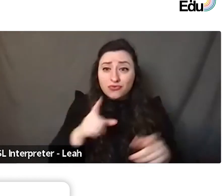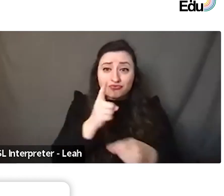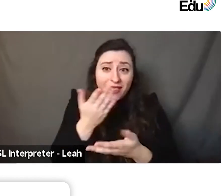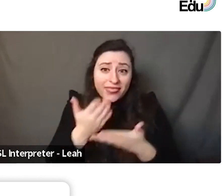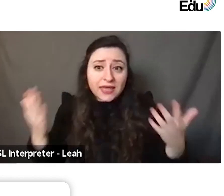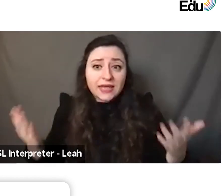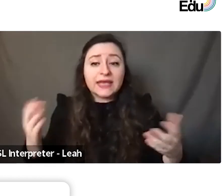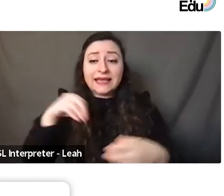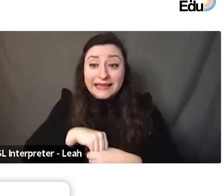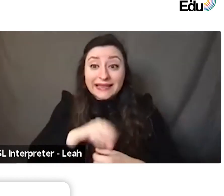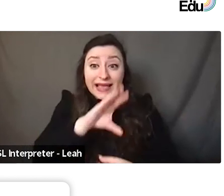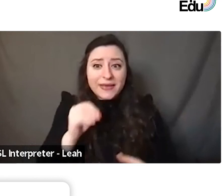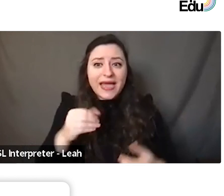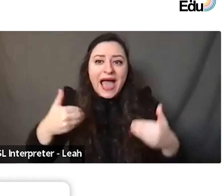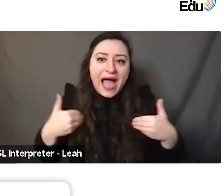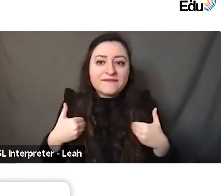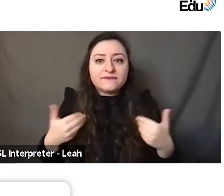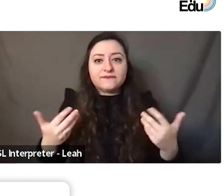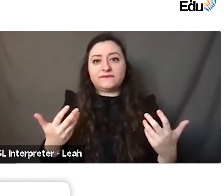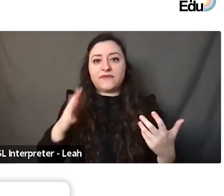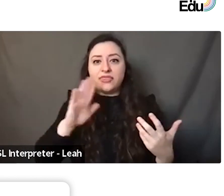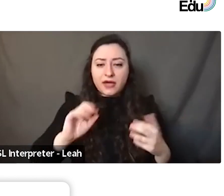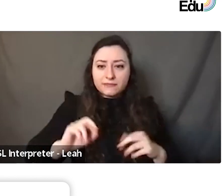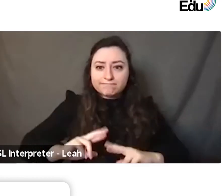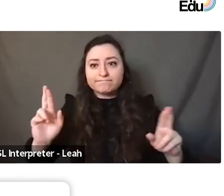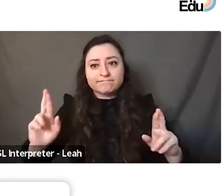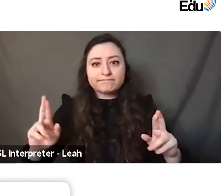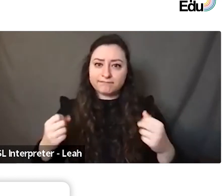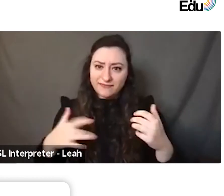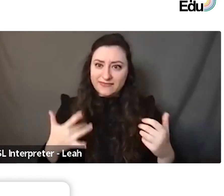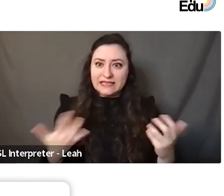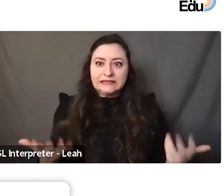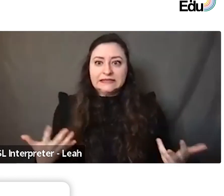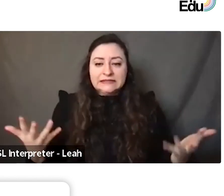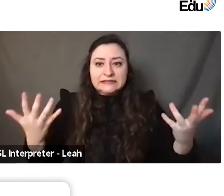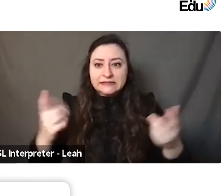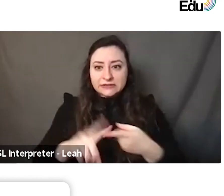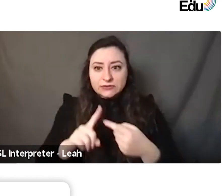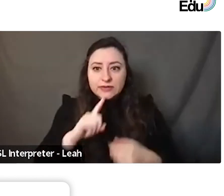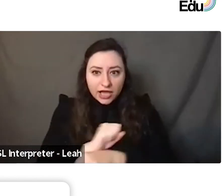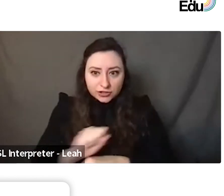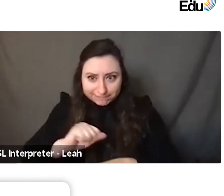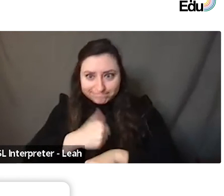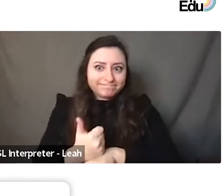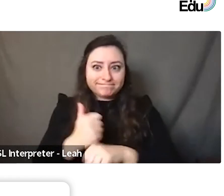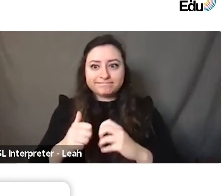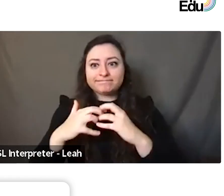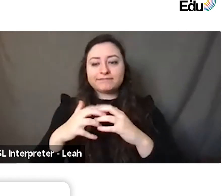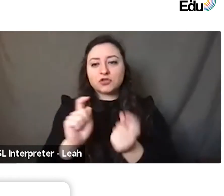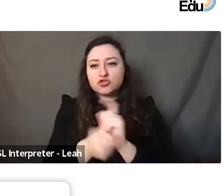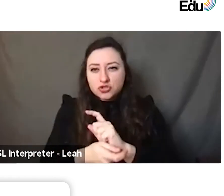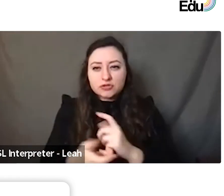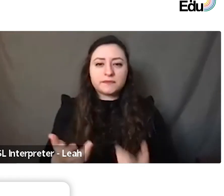companies have kind of like their backs or feel the pressure to be able to actually implement it. I'm sure there's a